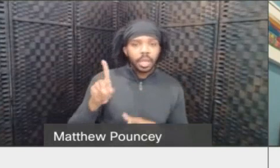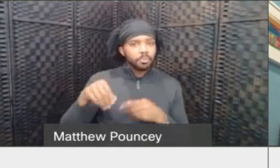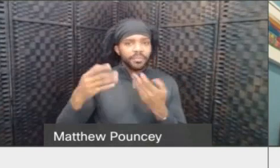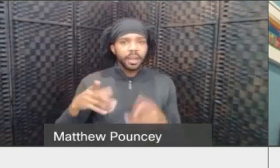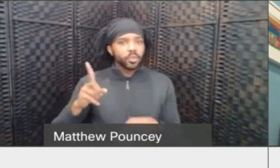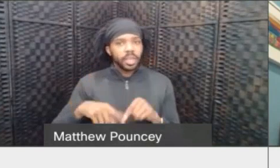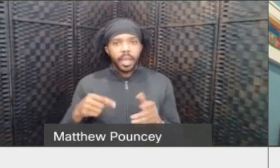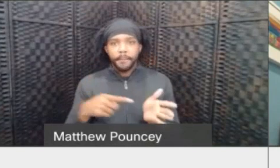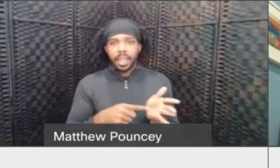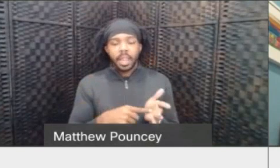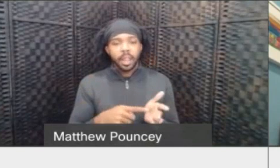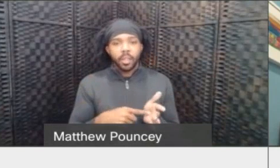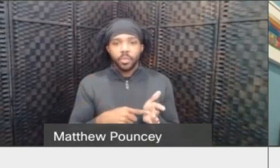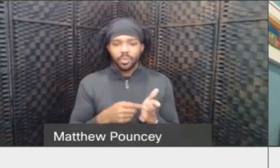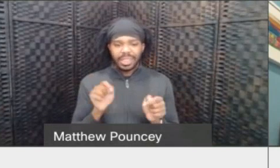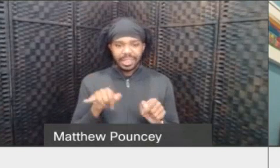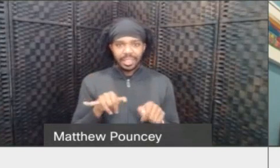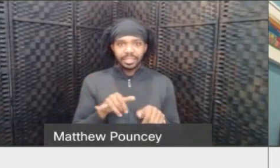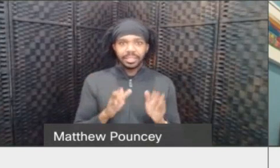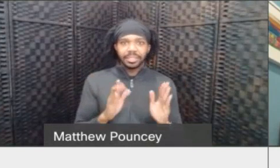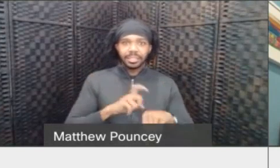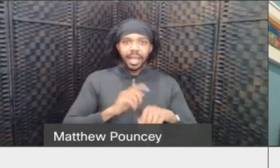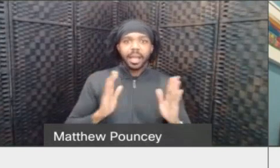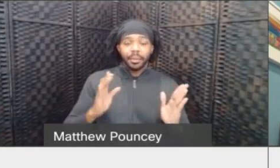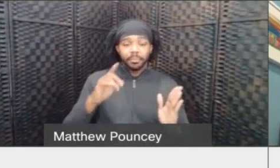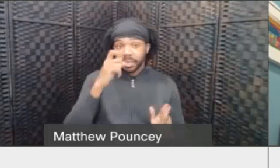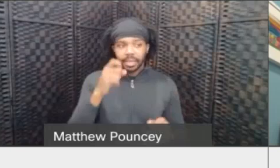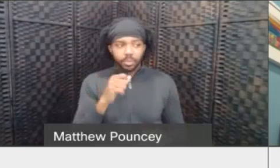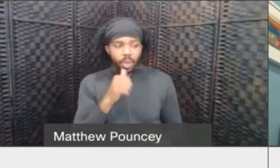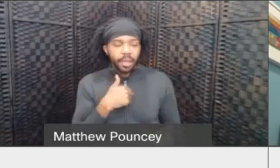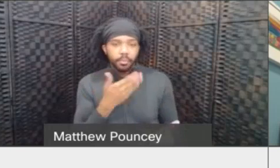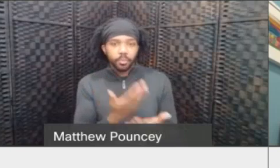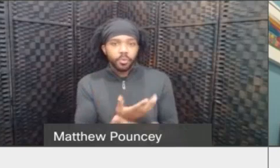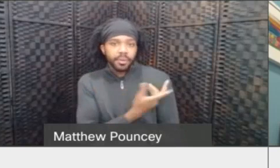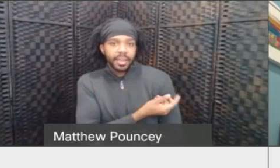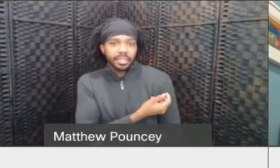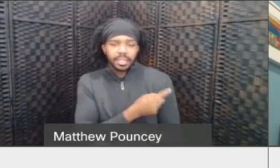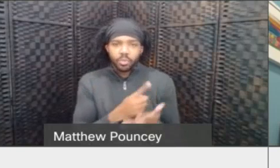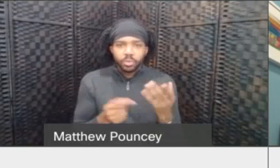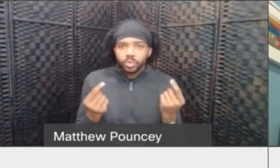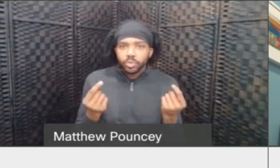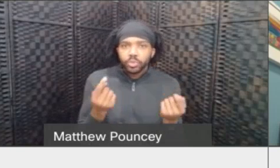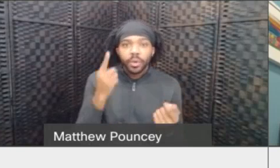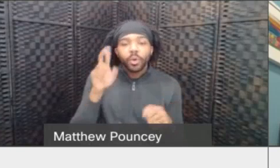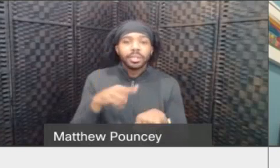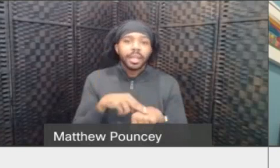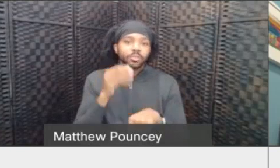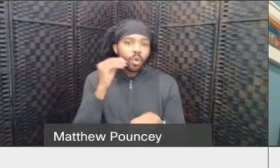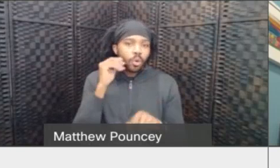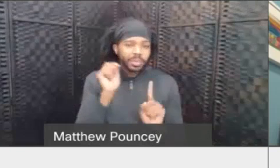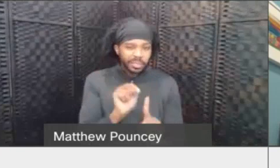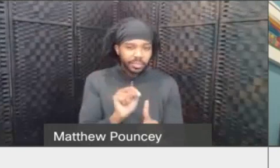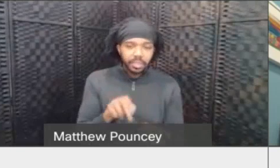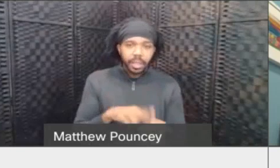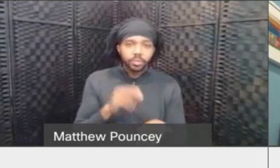of documentation of either an exemption or a vaccine. What should we do? This is for natural homes particularly.